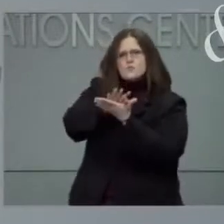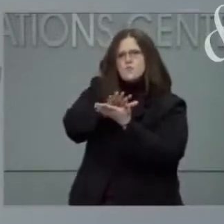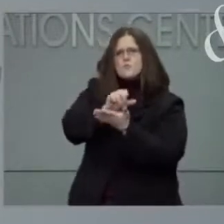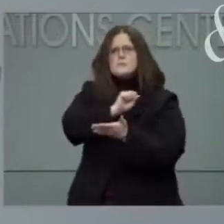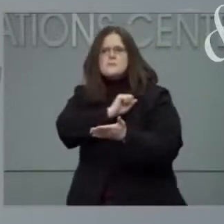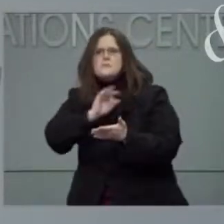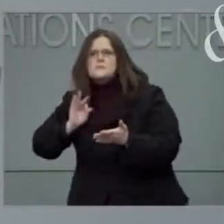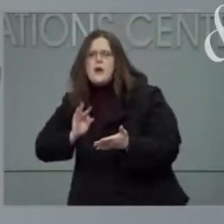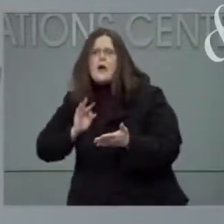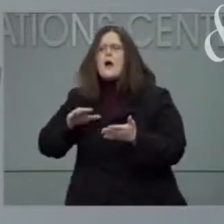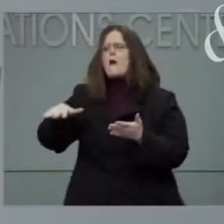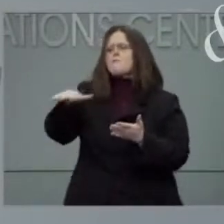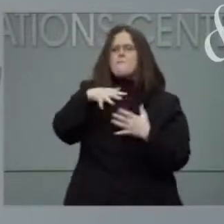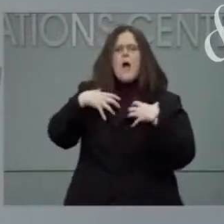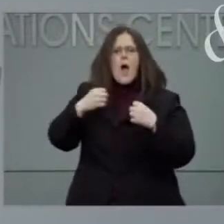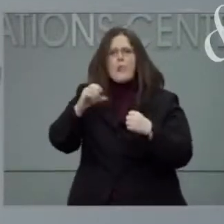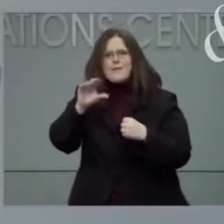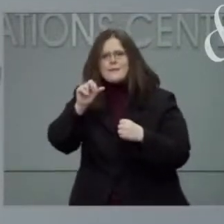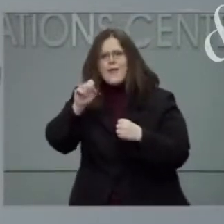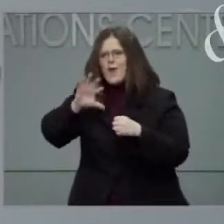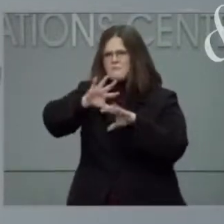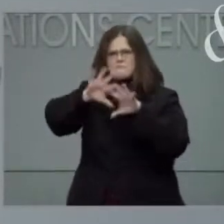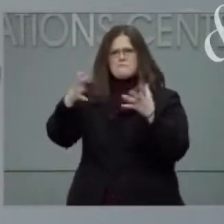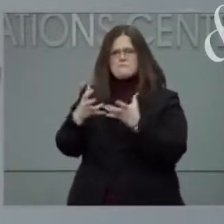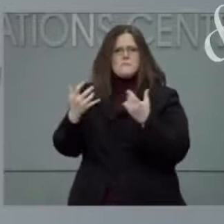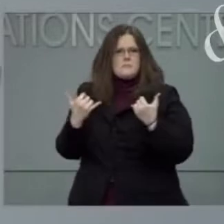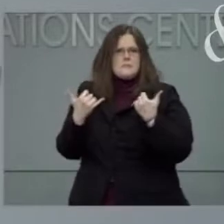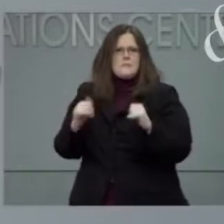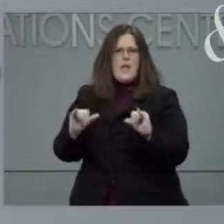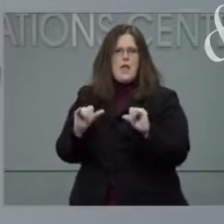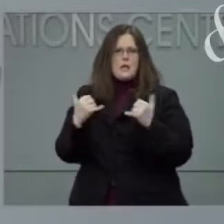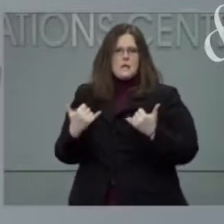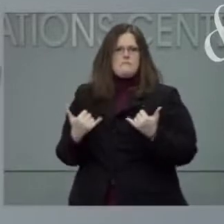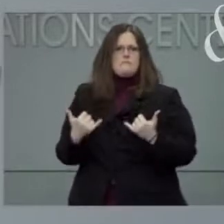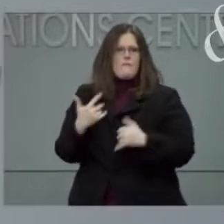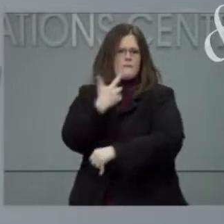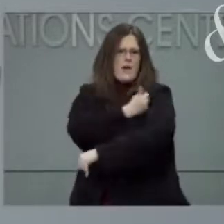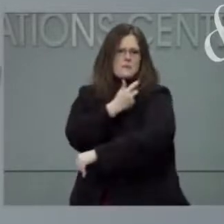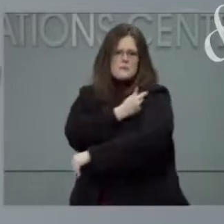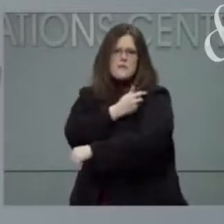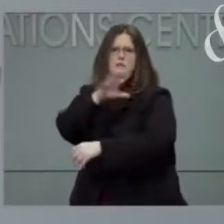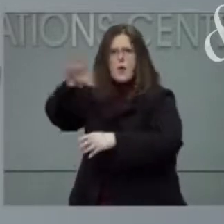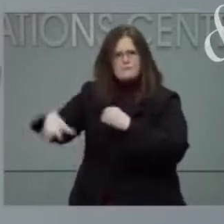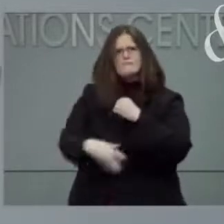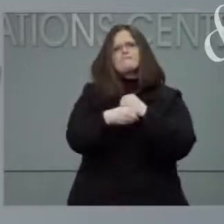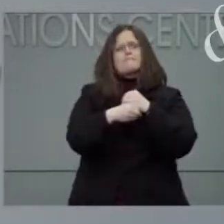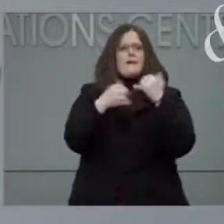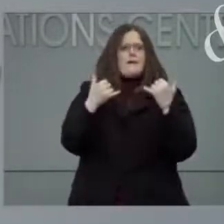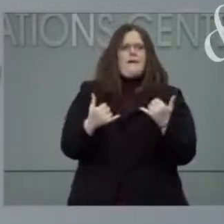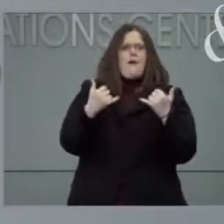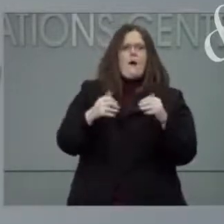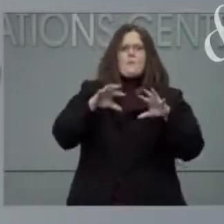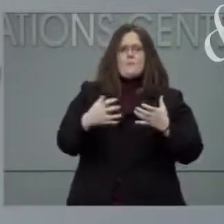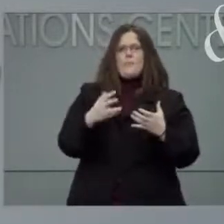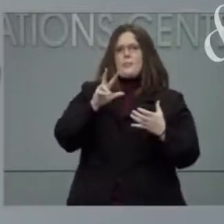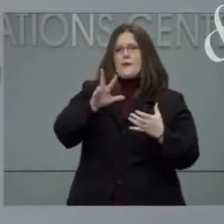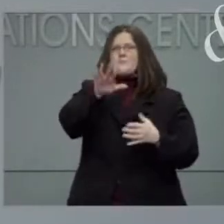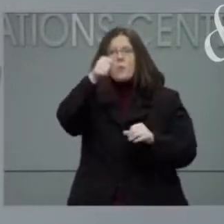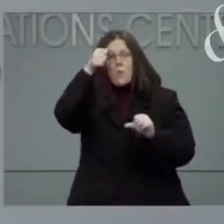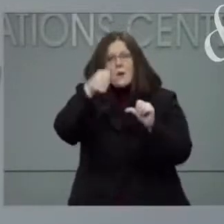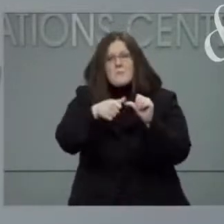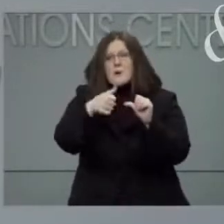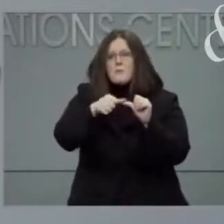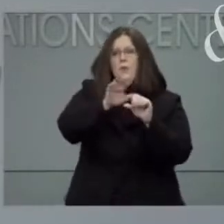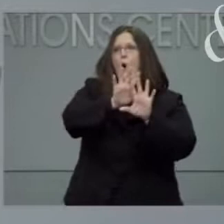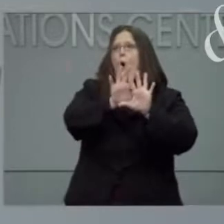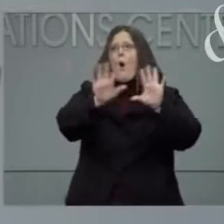staff, will continue to be vaccinated as well. Remember that some vaccines providers may not be ready to open to all